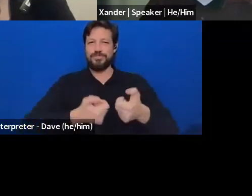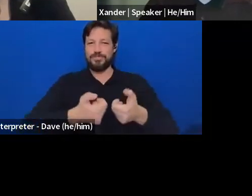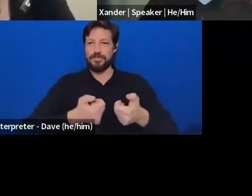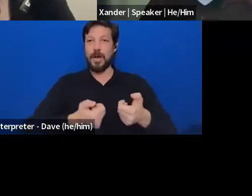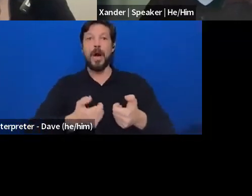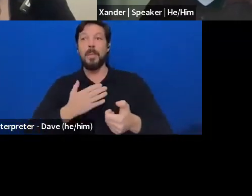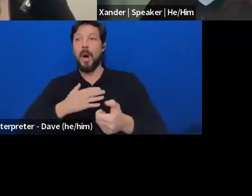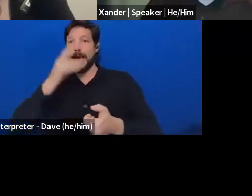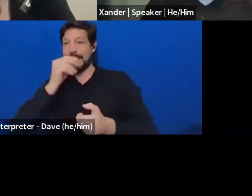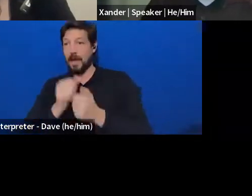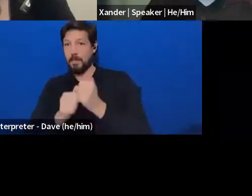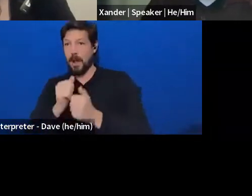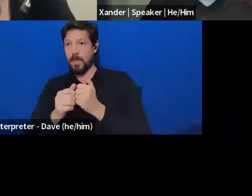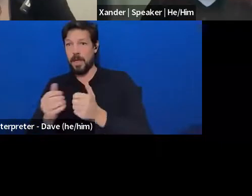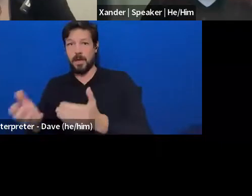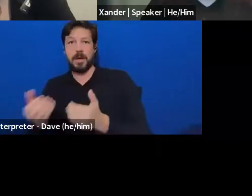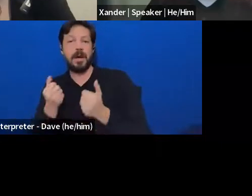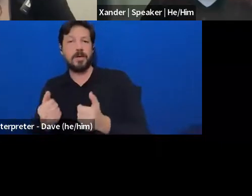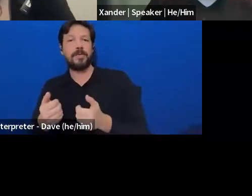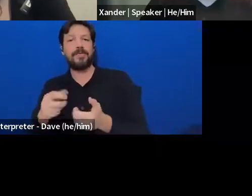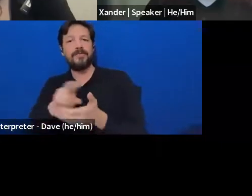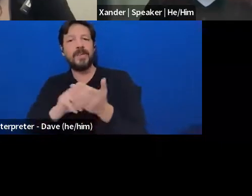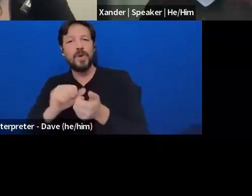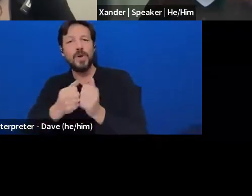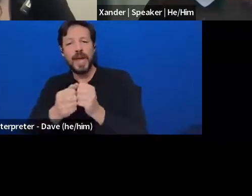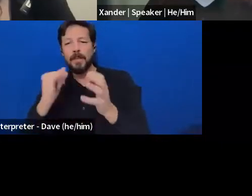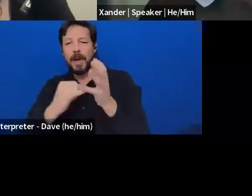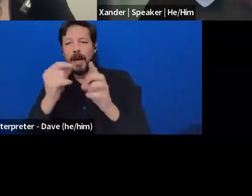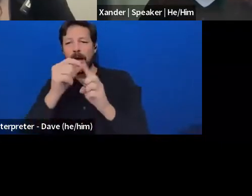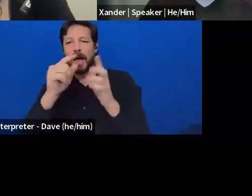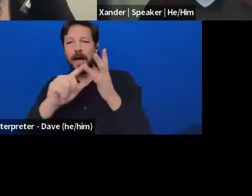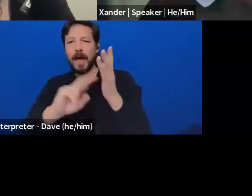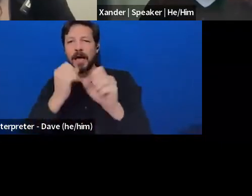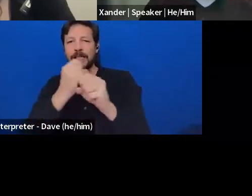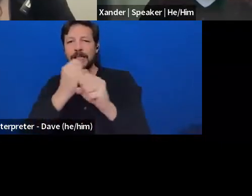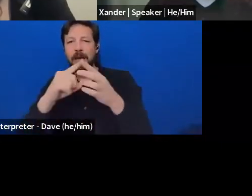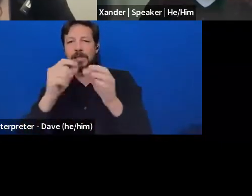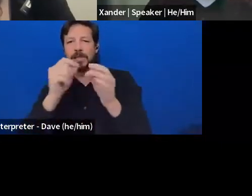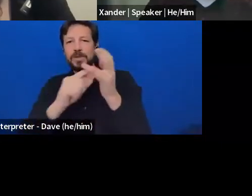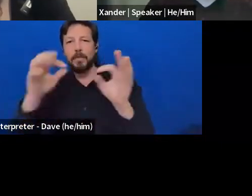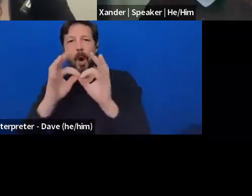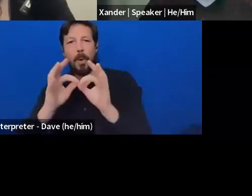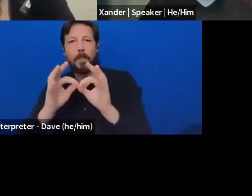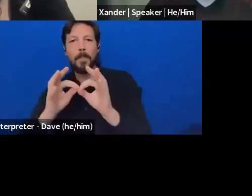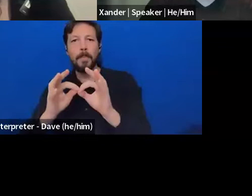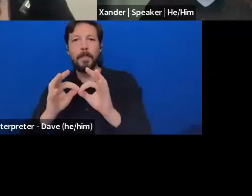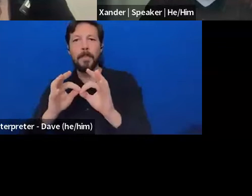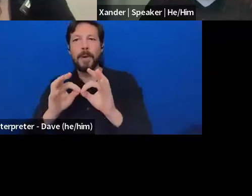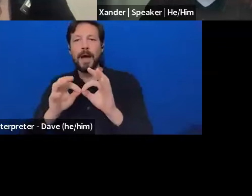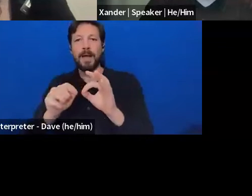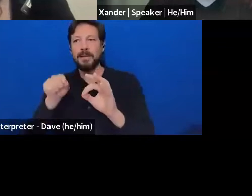birthday. And one of the things that it had on the game, that it automatically had subtitles in their settings. You actually had to go in and turn it